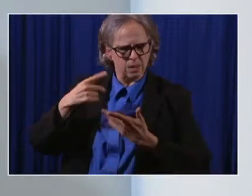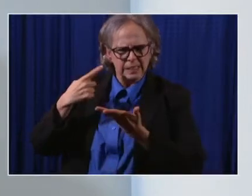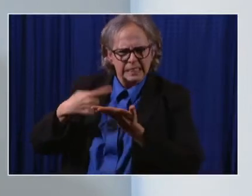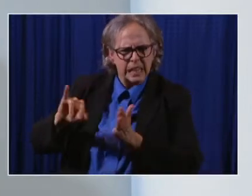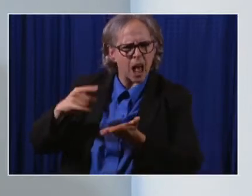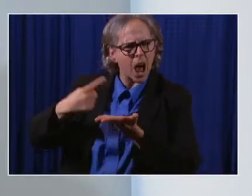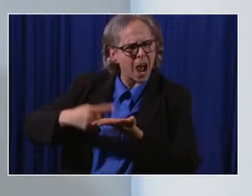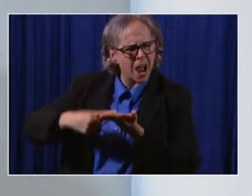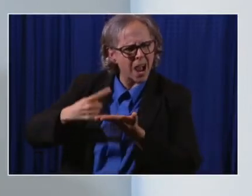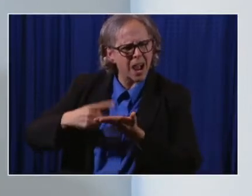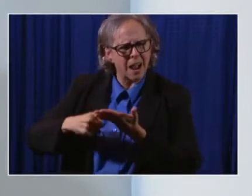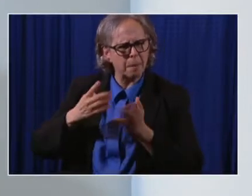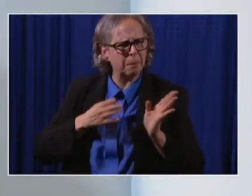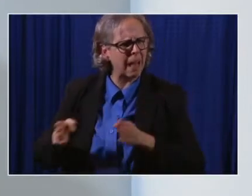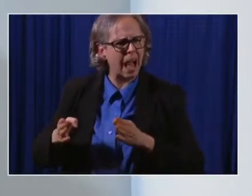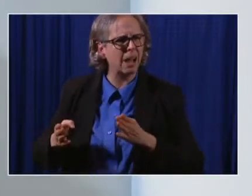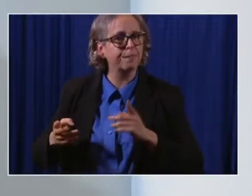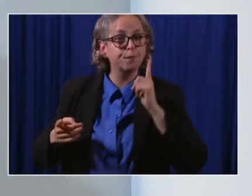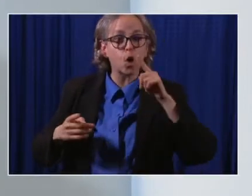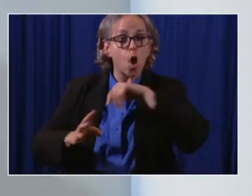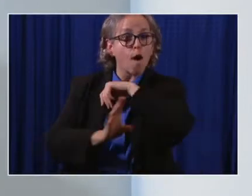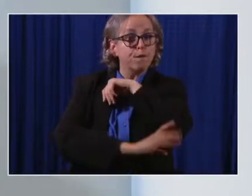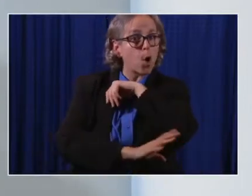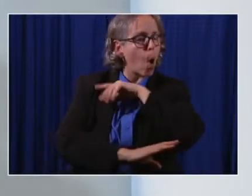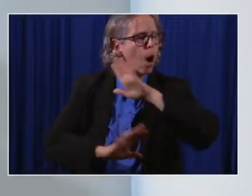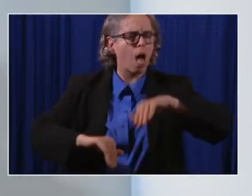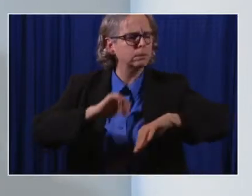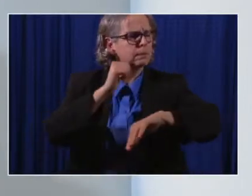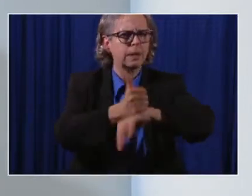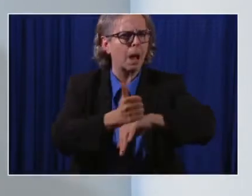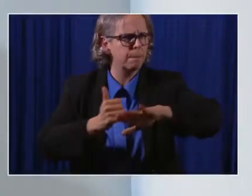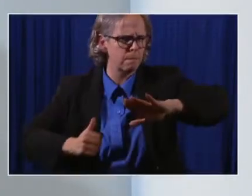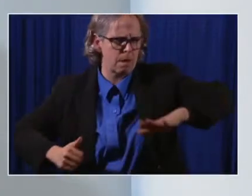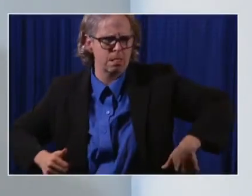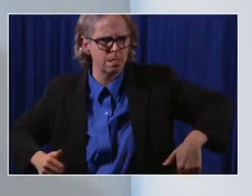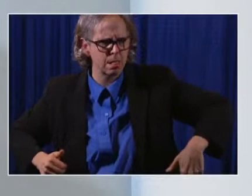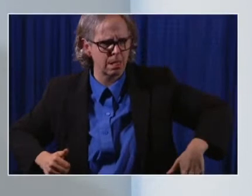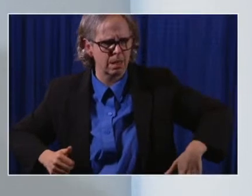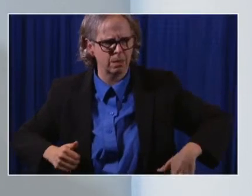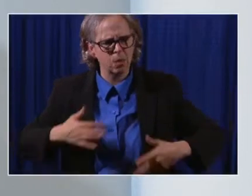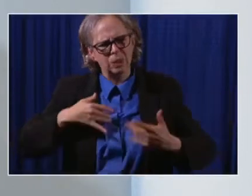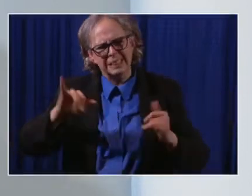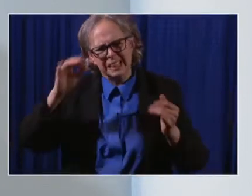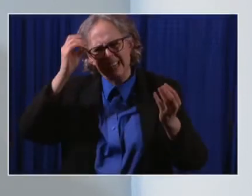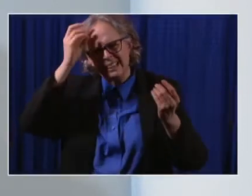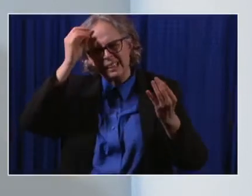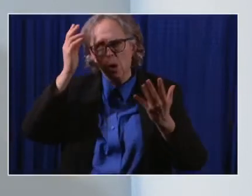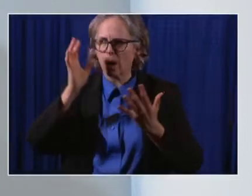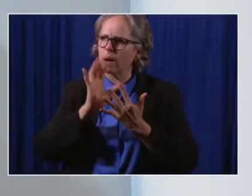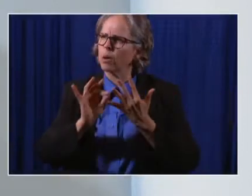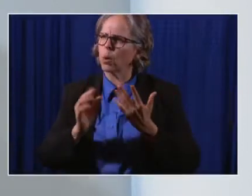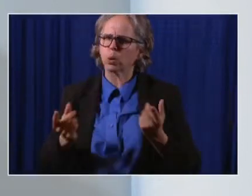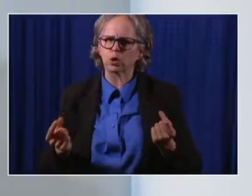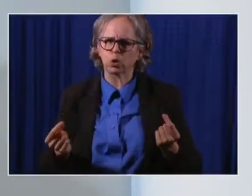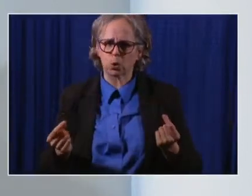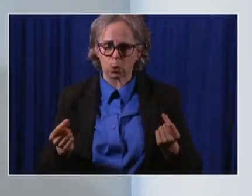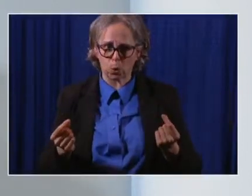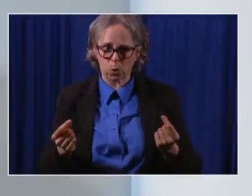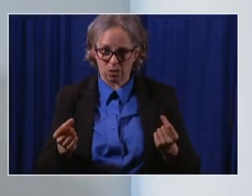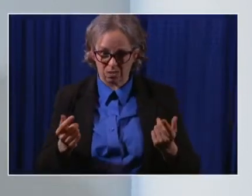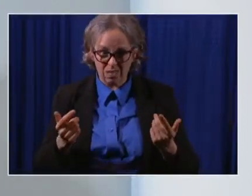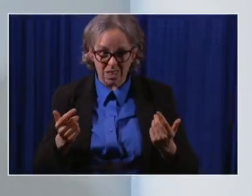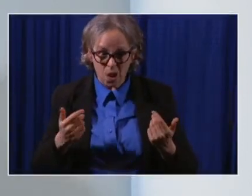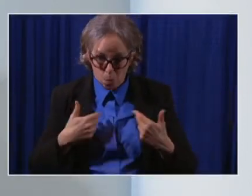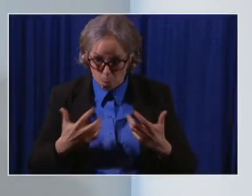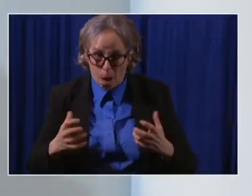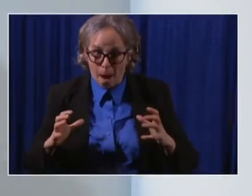still considering many options. We're trying to keep the options open because we want student athletes to return to